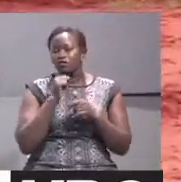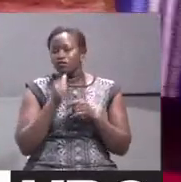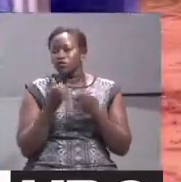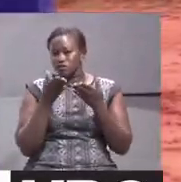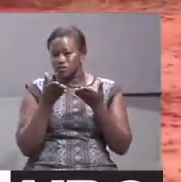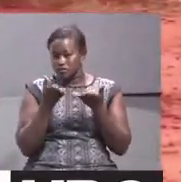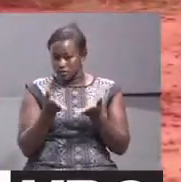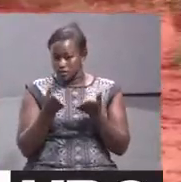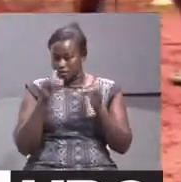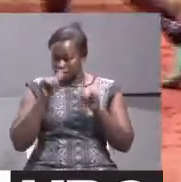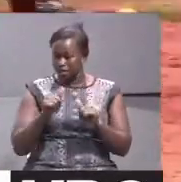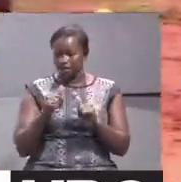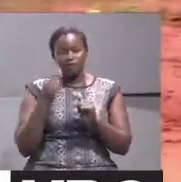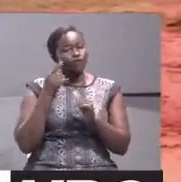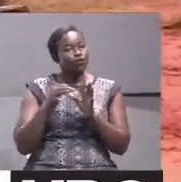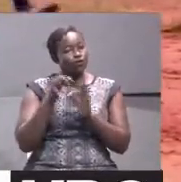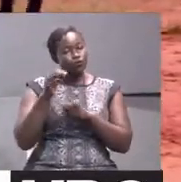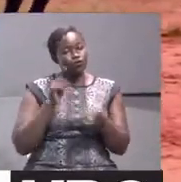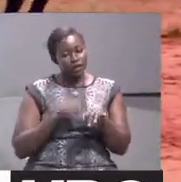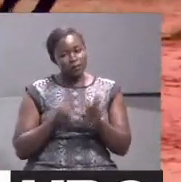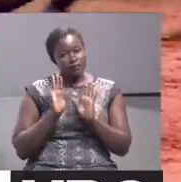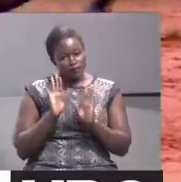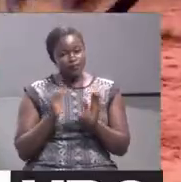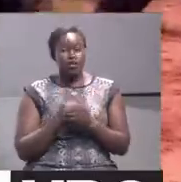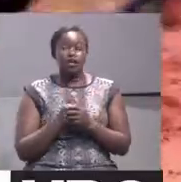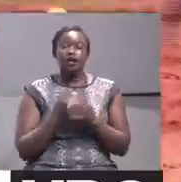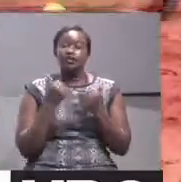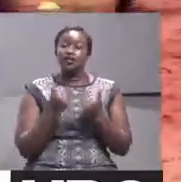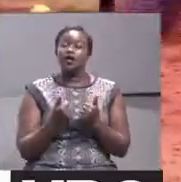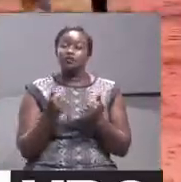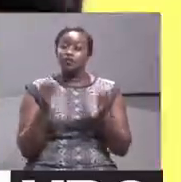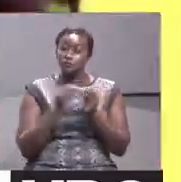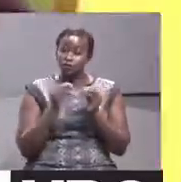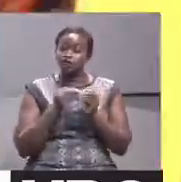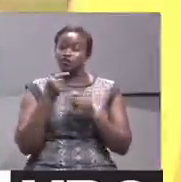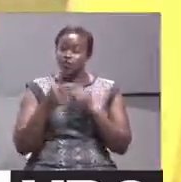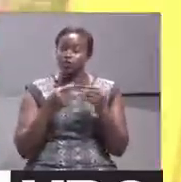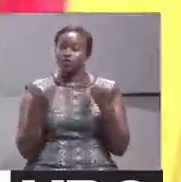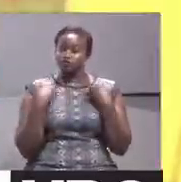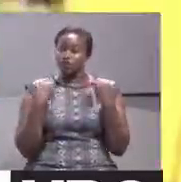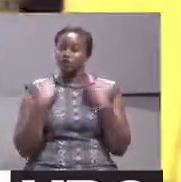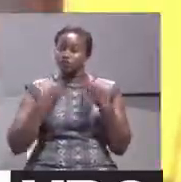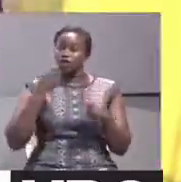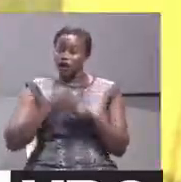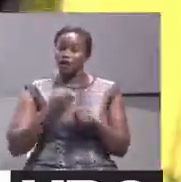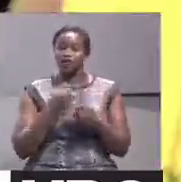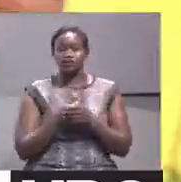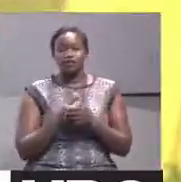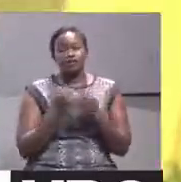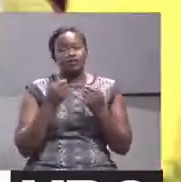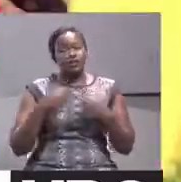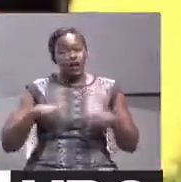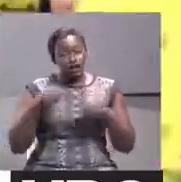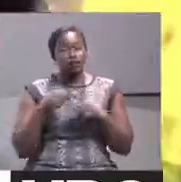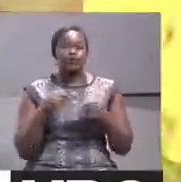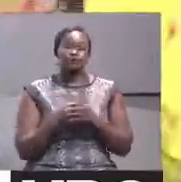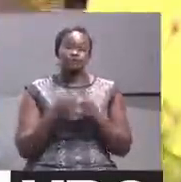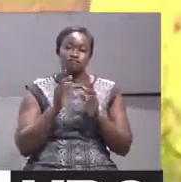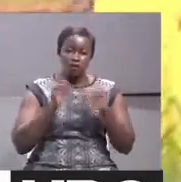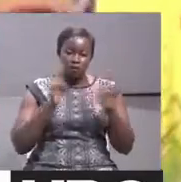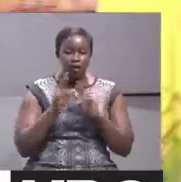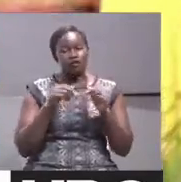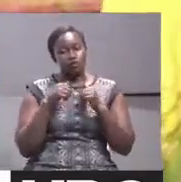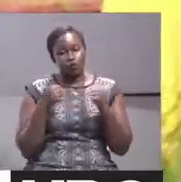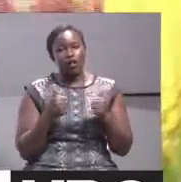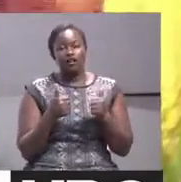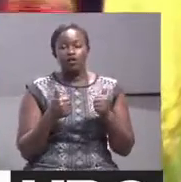some time. And so the boys are training hard. We are motivated, we are prepared very well. We have had a couple